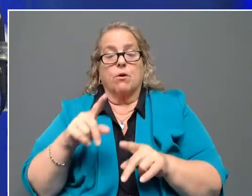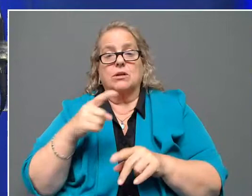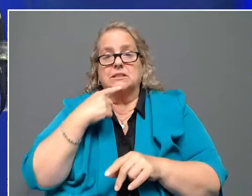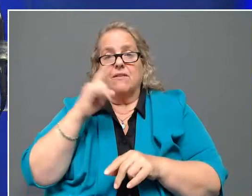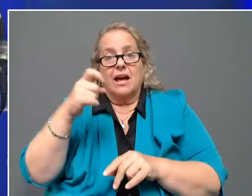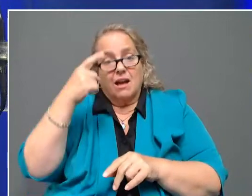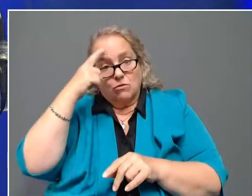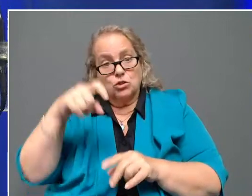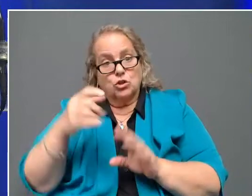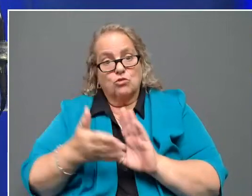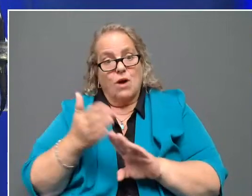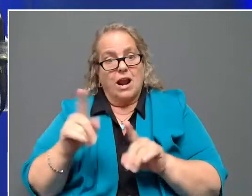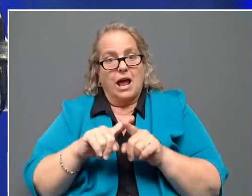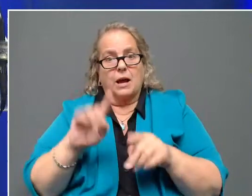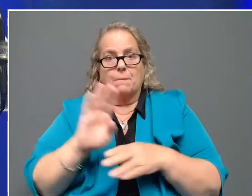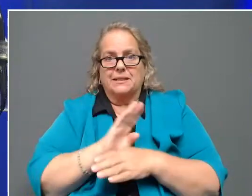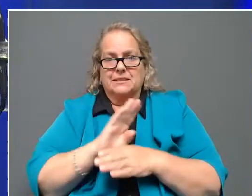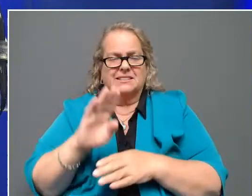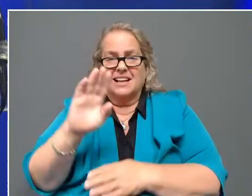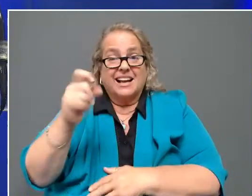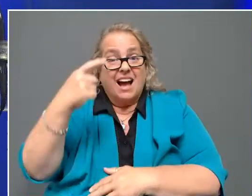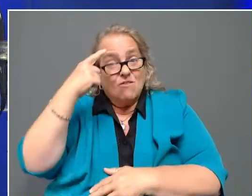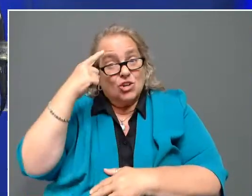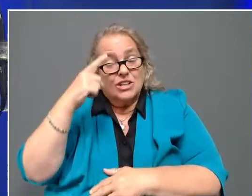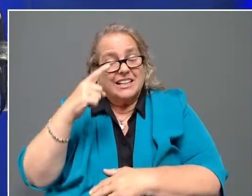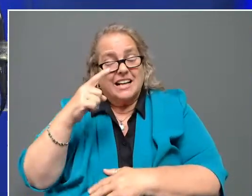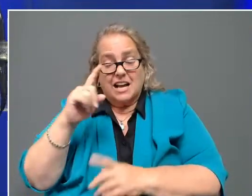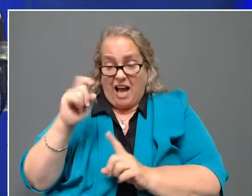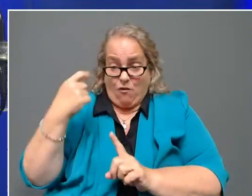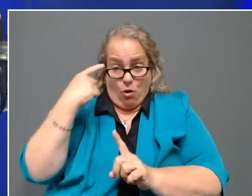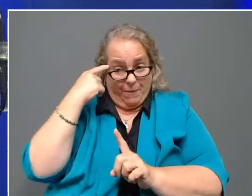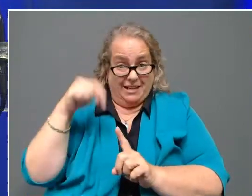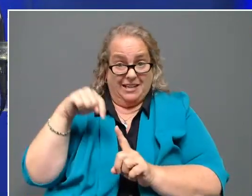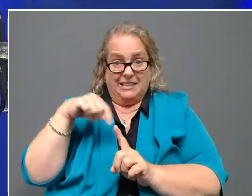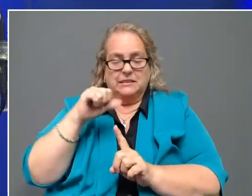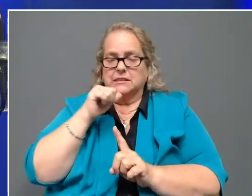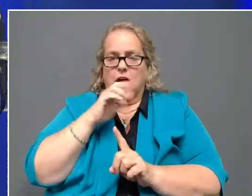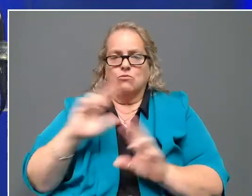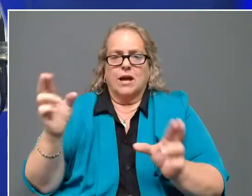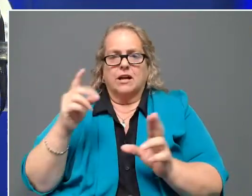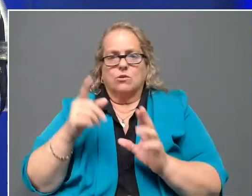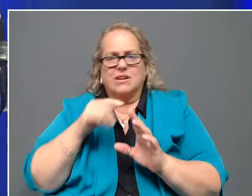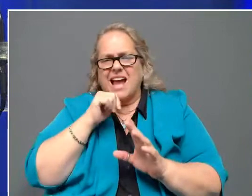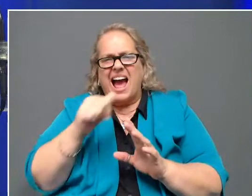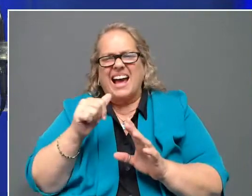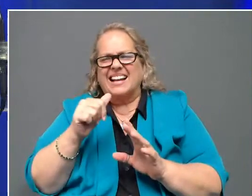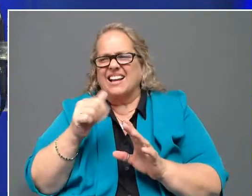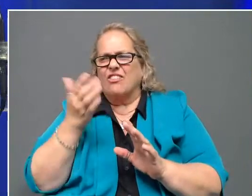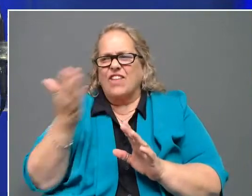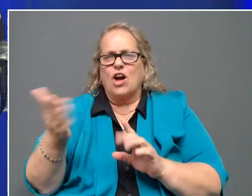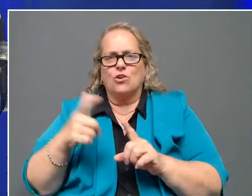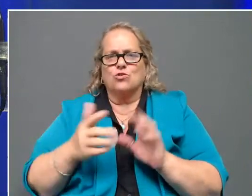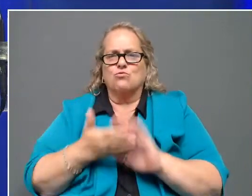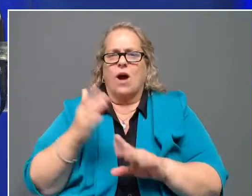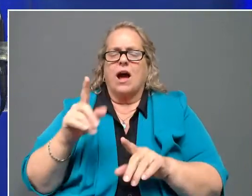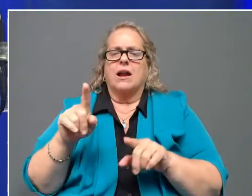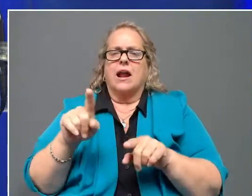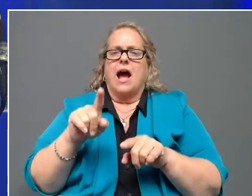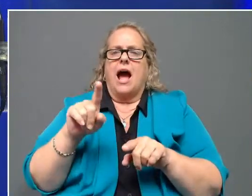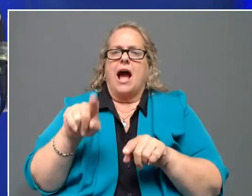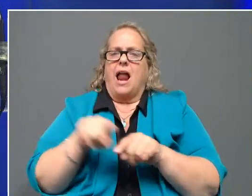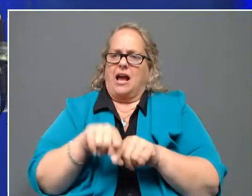be run like a business. Government is there to help support the people and businesses of this